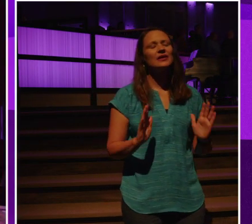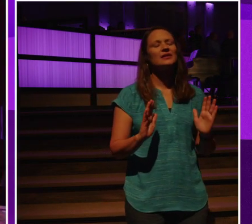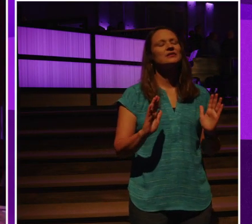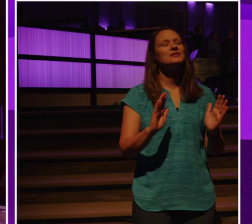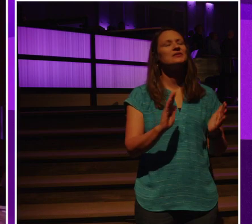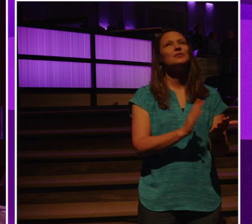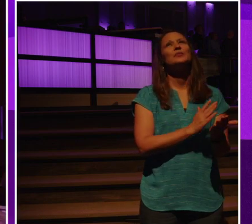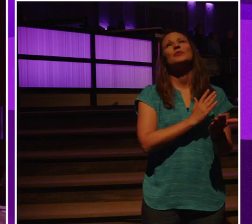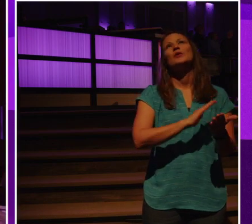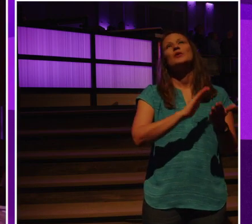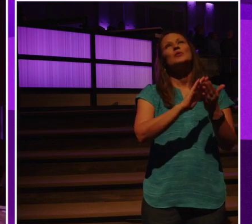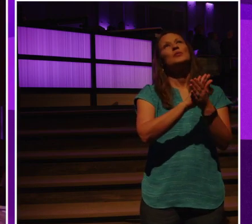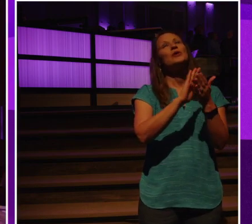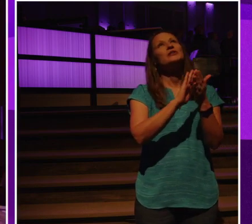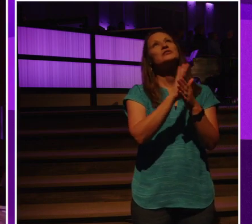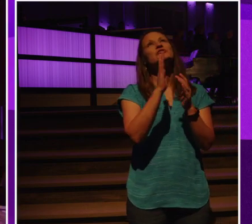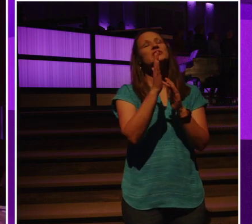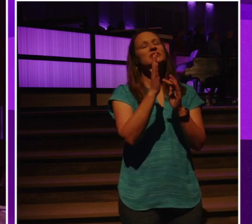Turn your eyes upon Jesus.